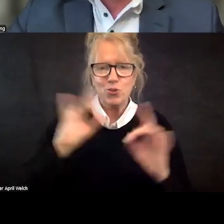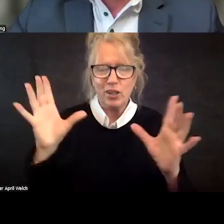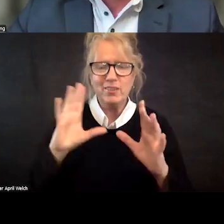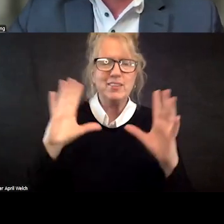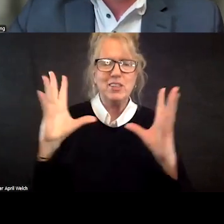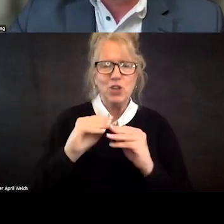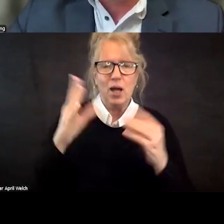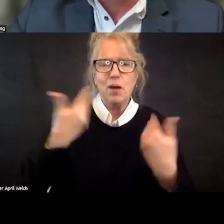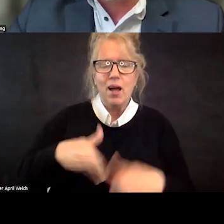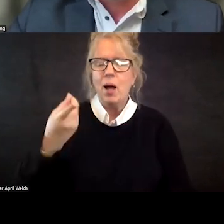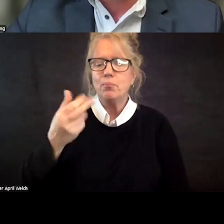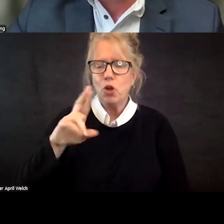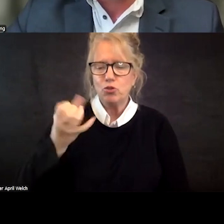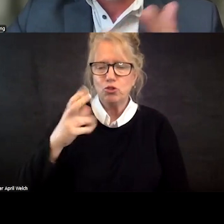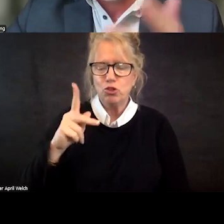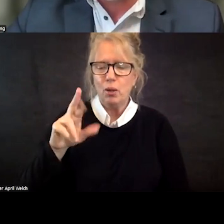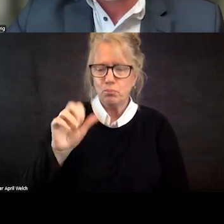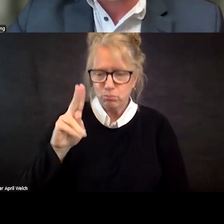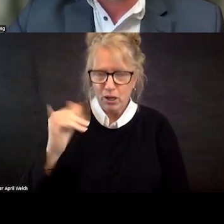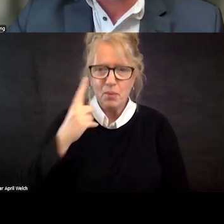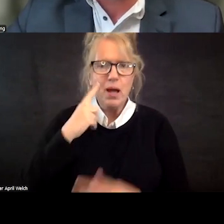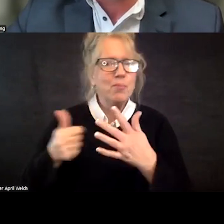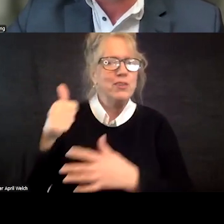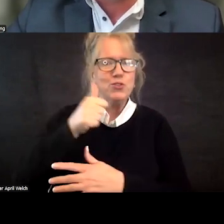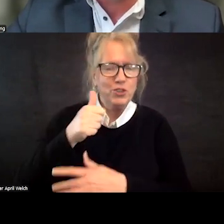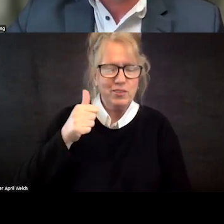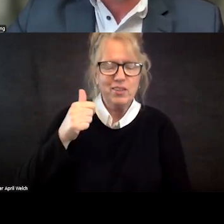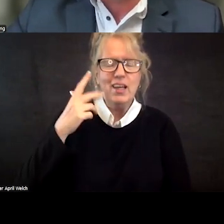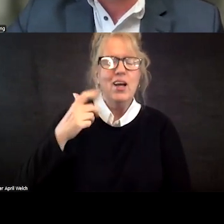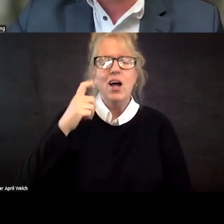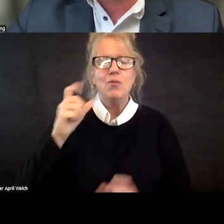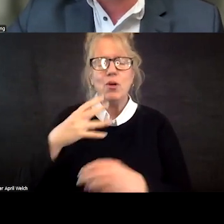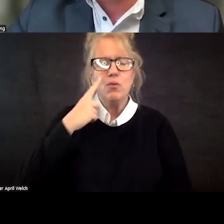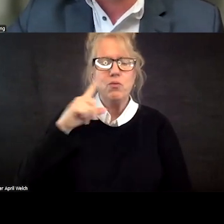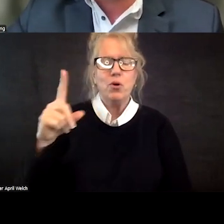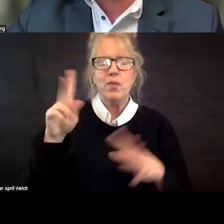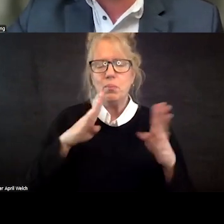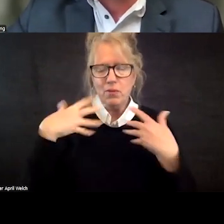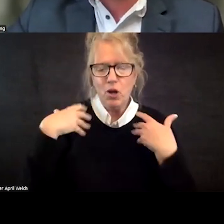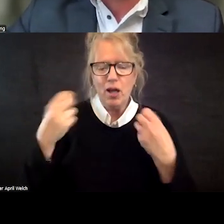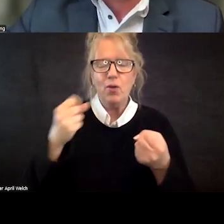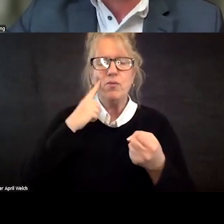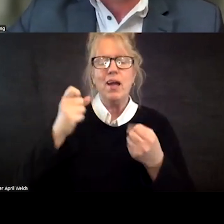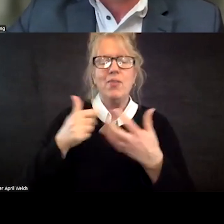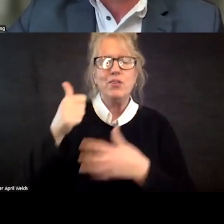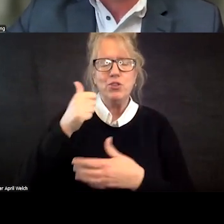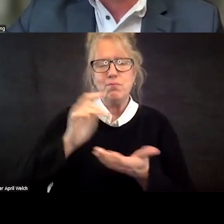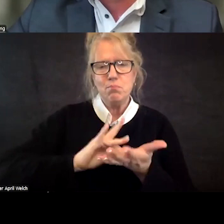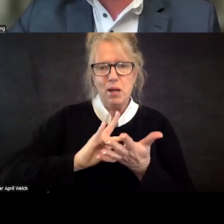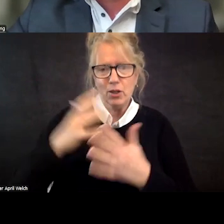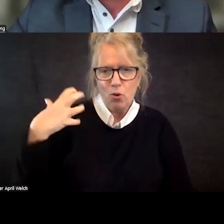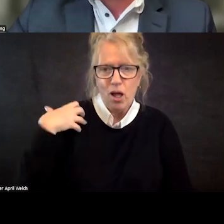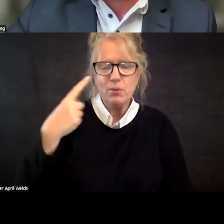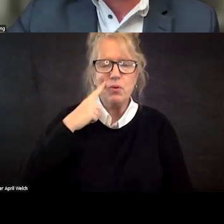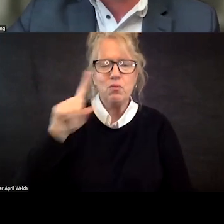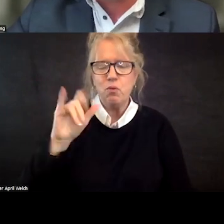Browning. I'm the chief executive officer and president of Behavioral Health Link and chief medical officer of strategy for recovery innovations.